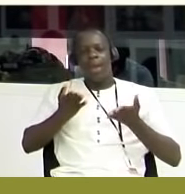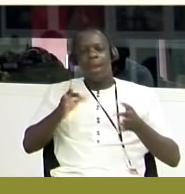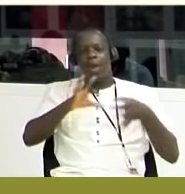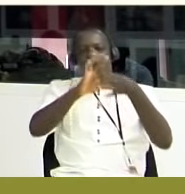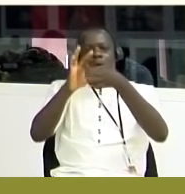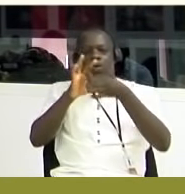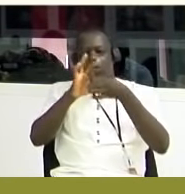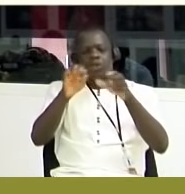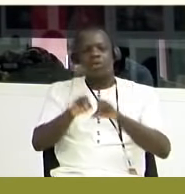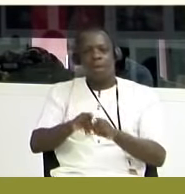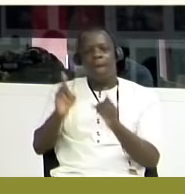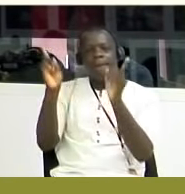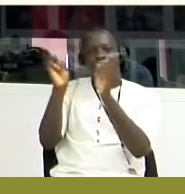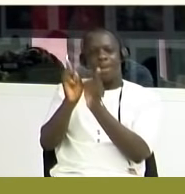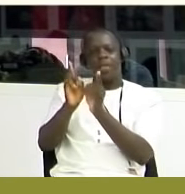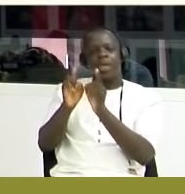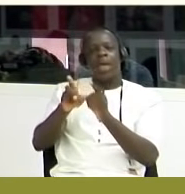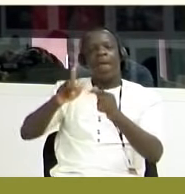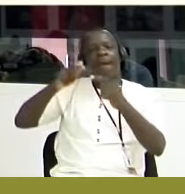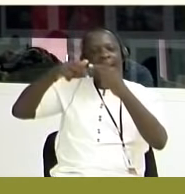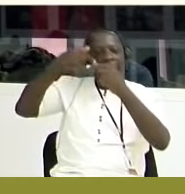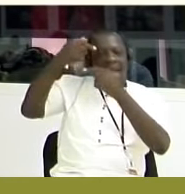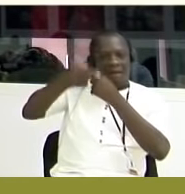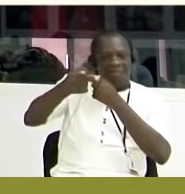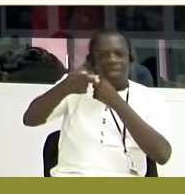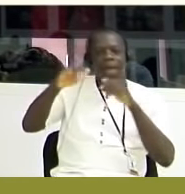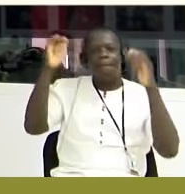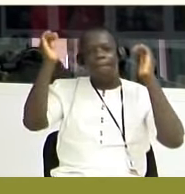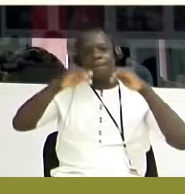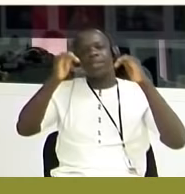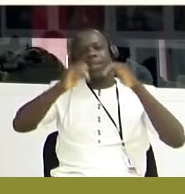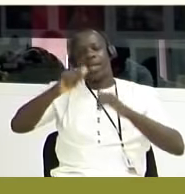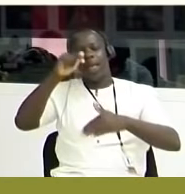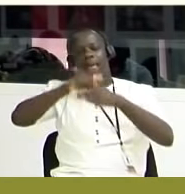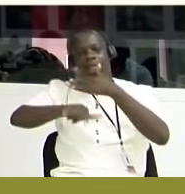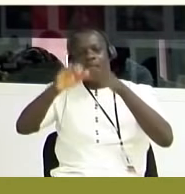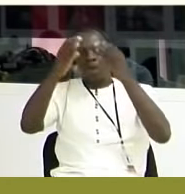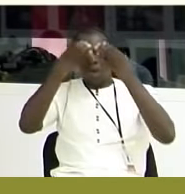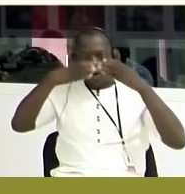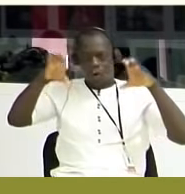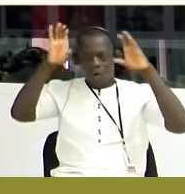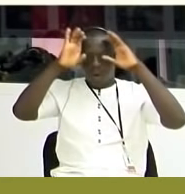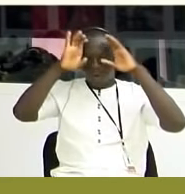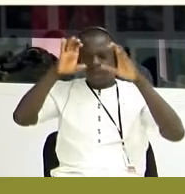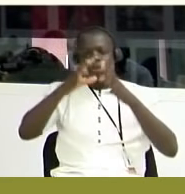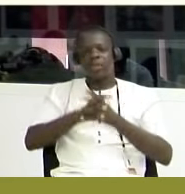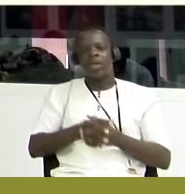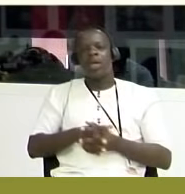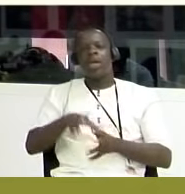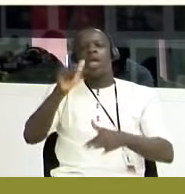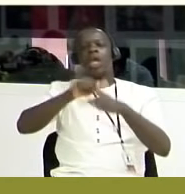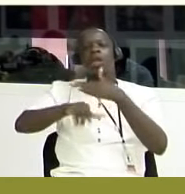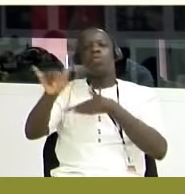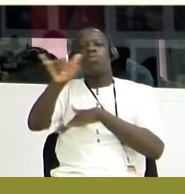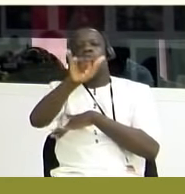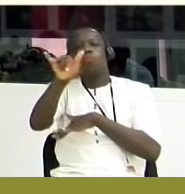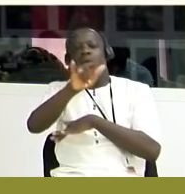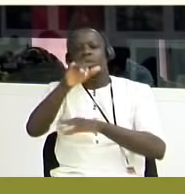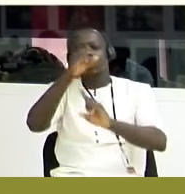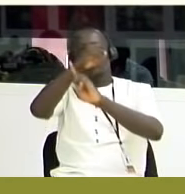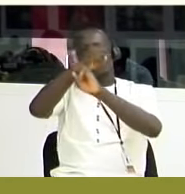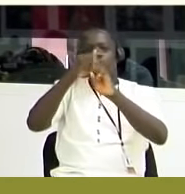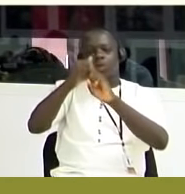well after the meeting in the college. In which circumstances? He